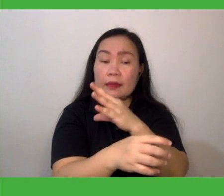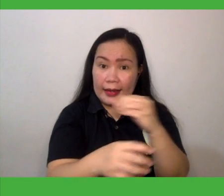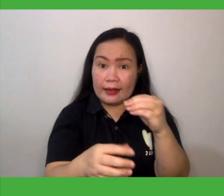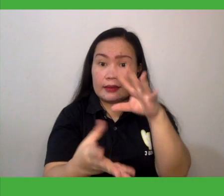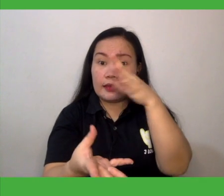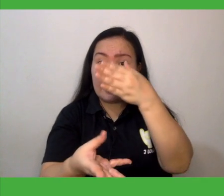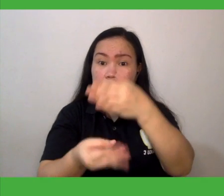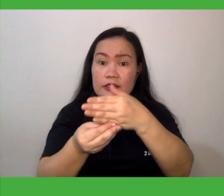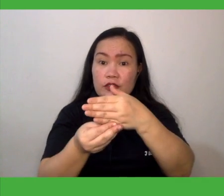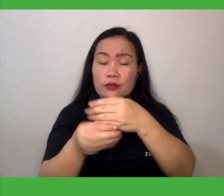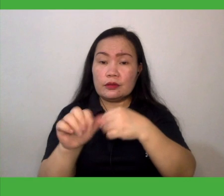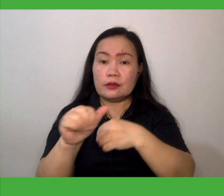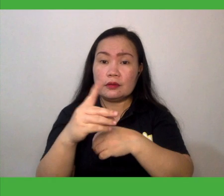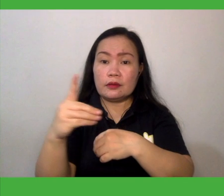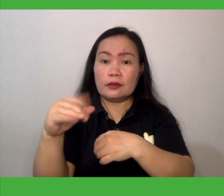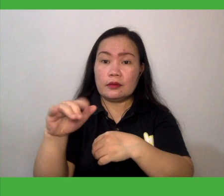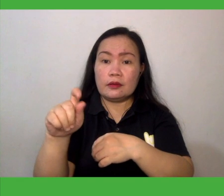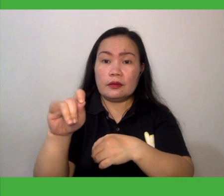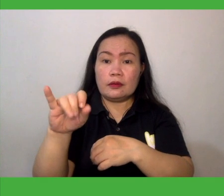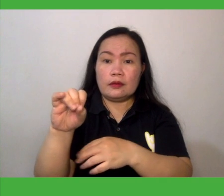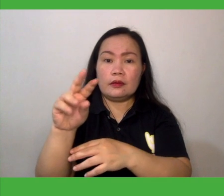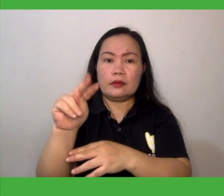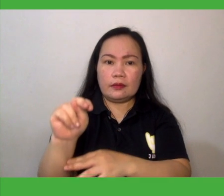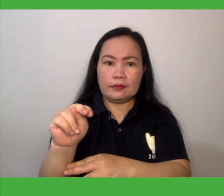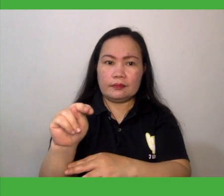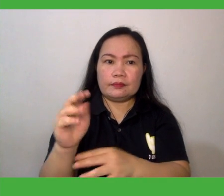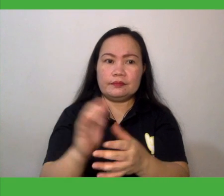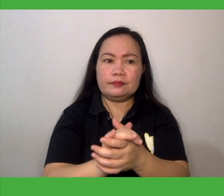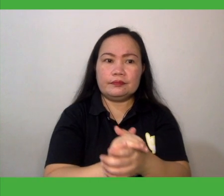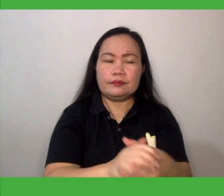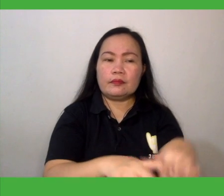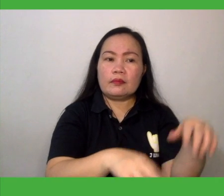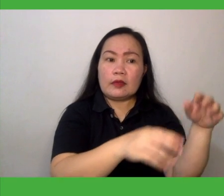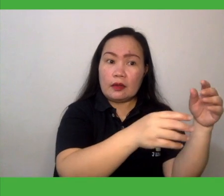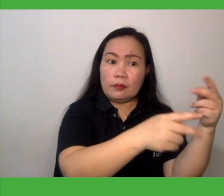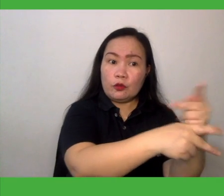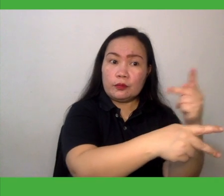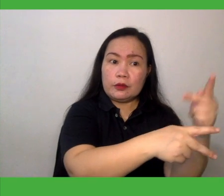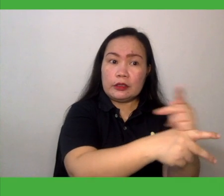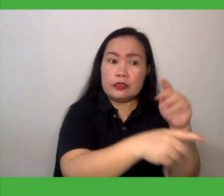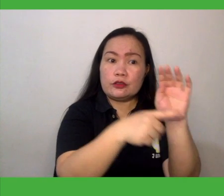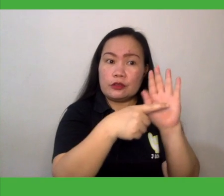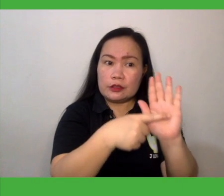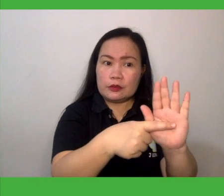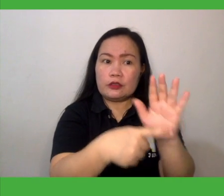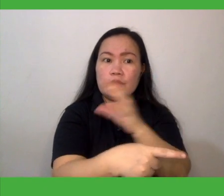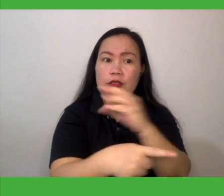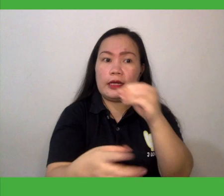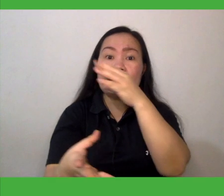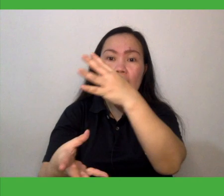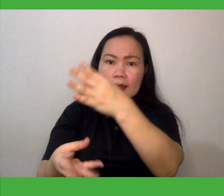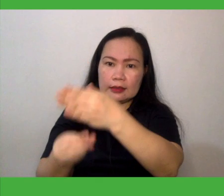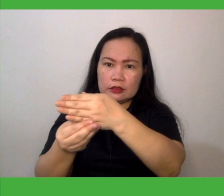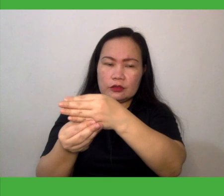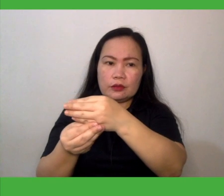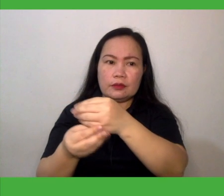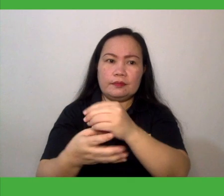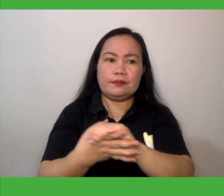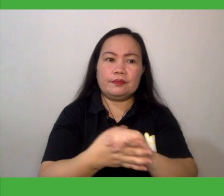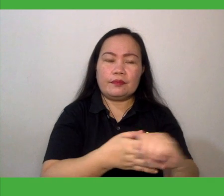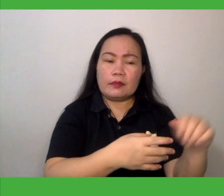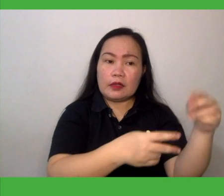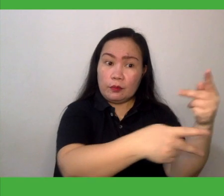ito ay multiplication and then addition. Ito ay multiplication, subtraction,